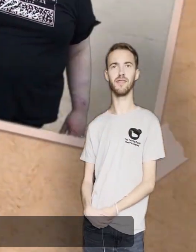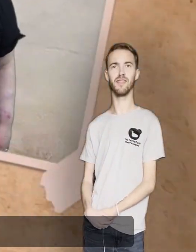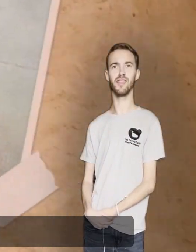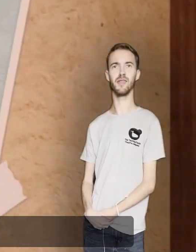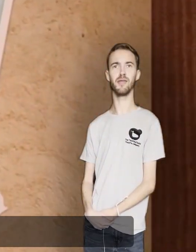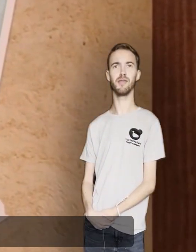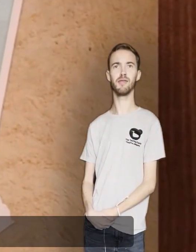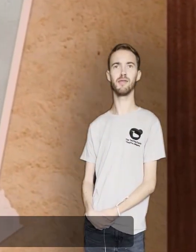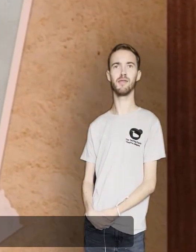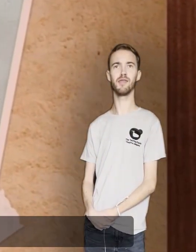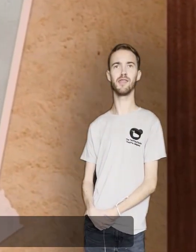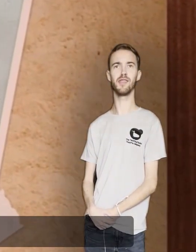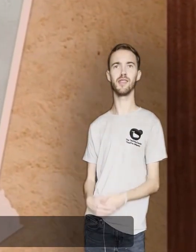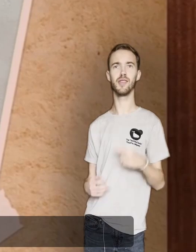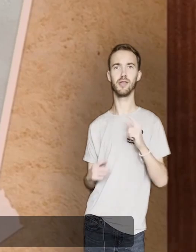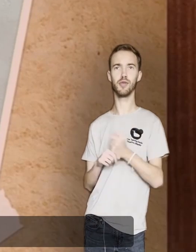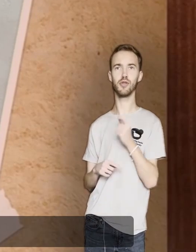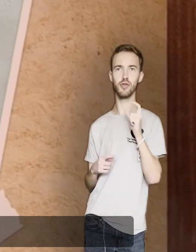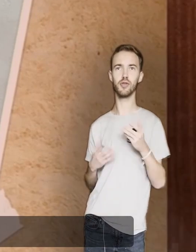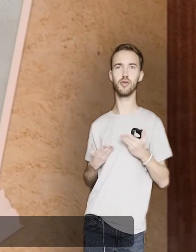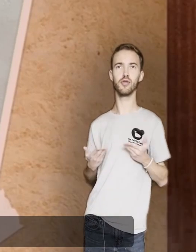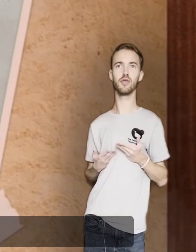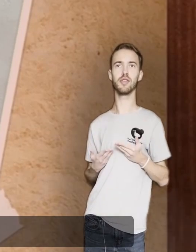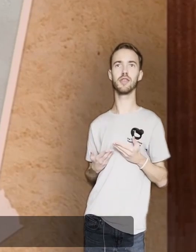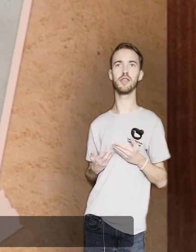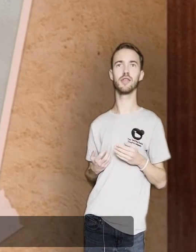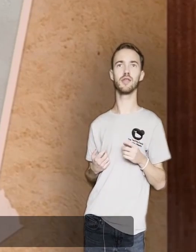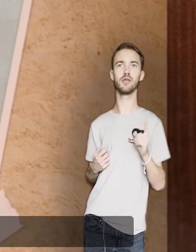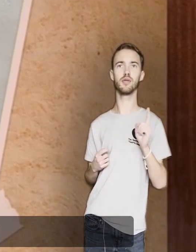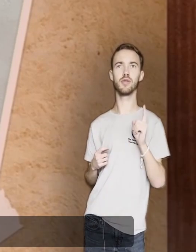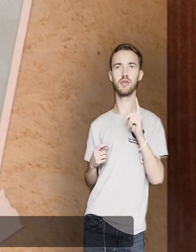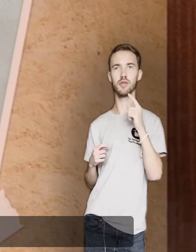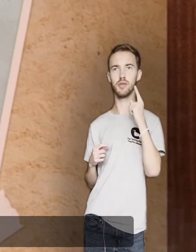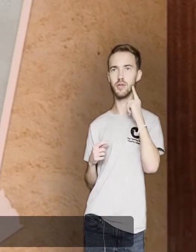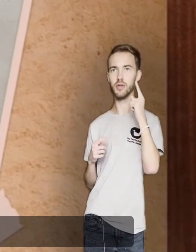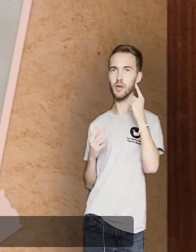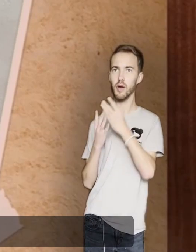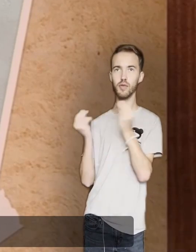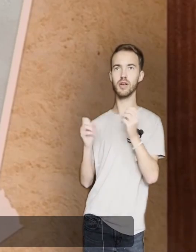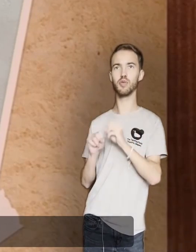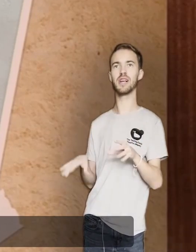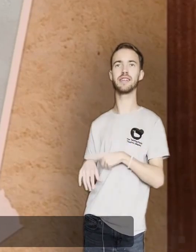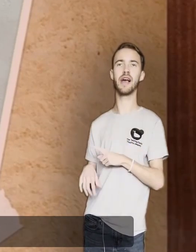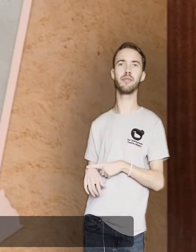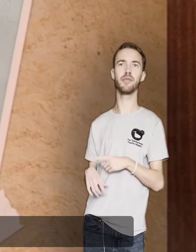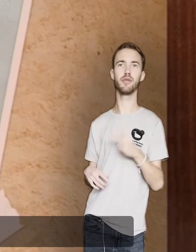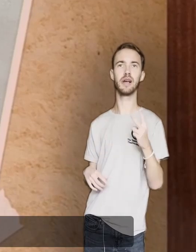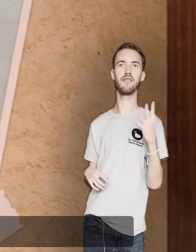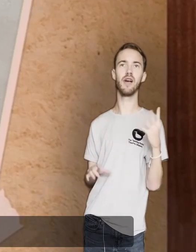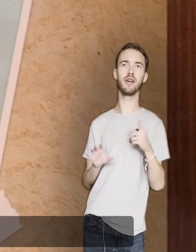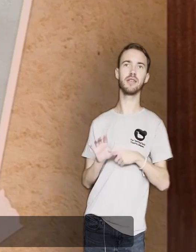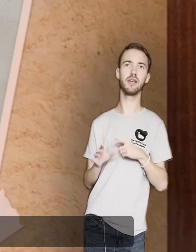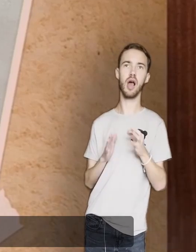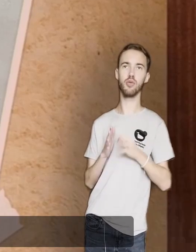give. What did you do today? Did you while the time away?